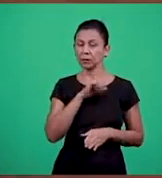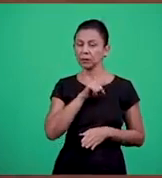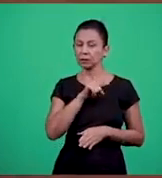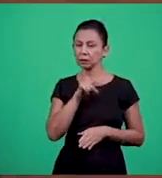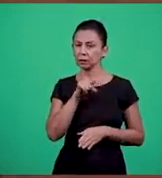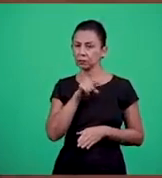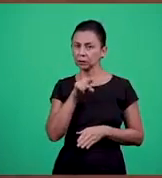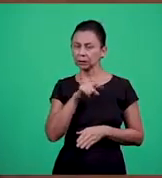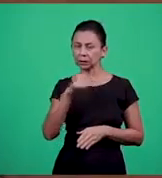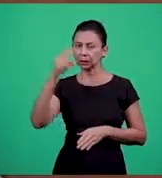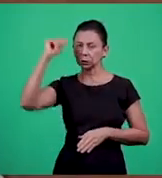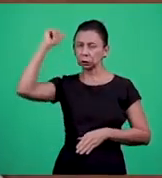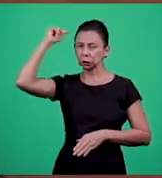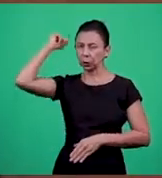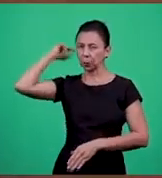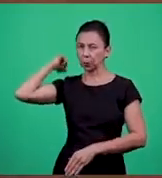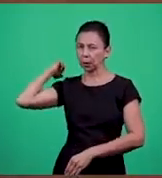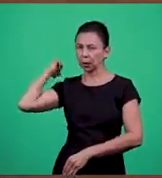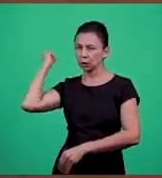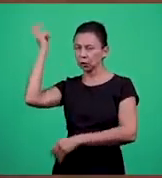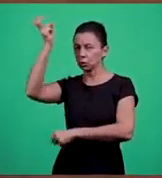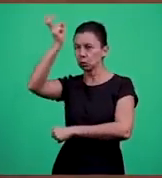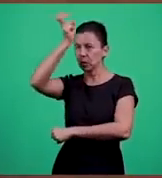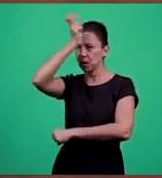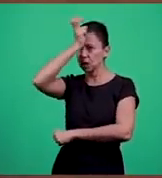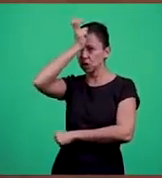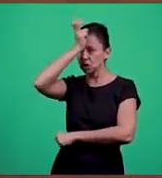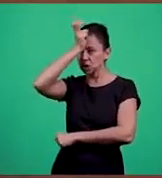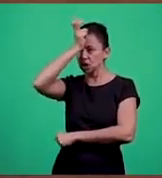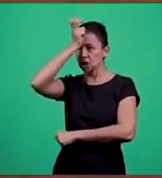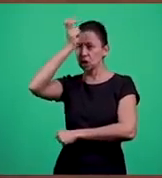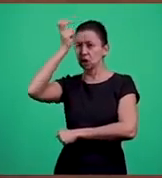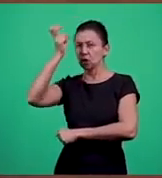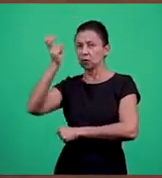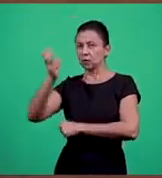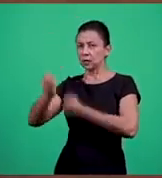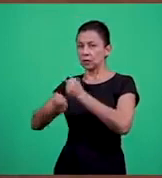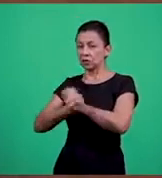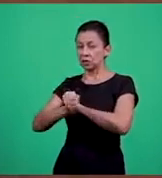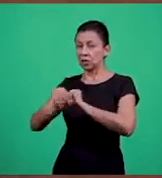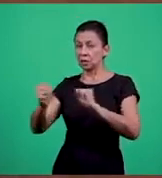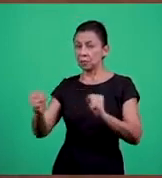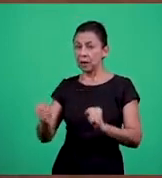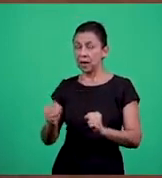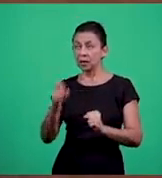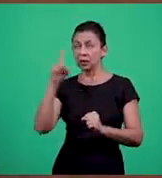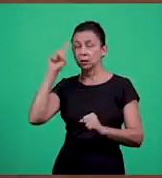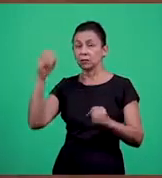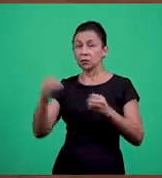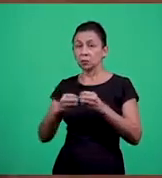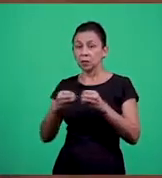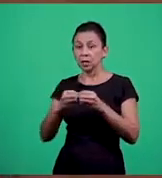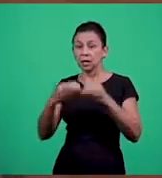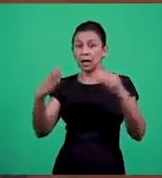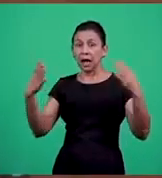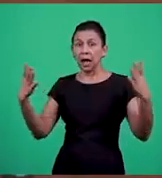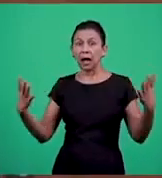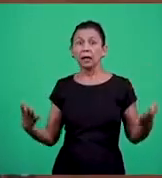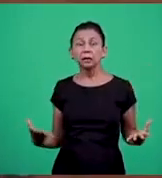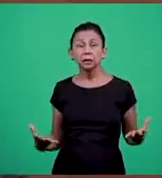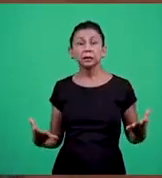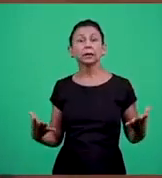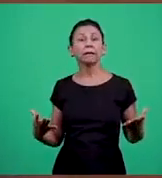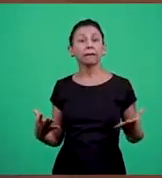strong God, a powerful God. And she told them, I heard that when